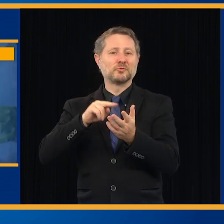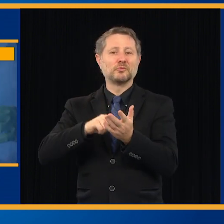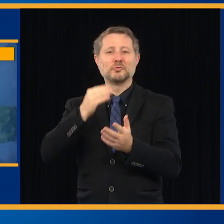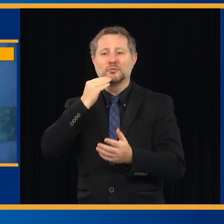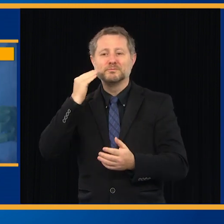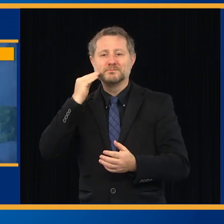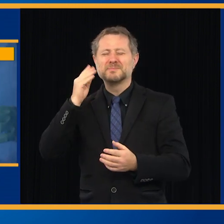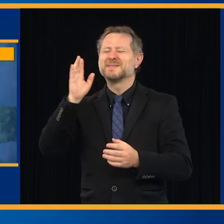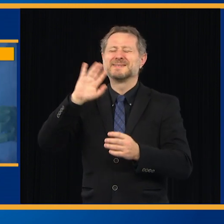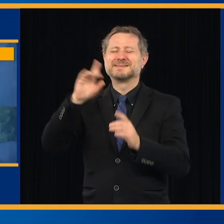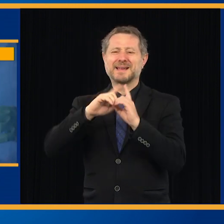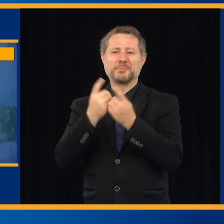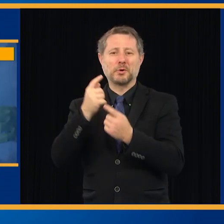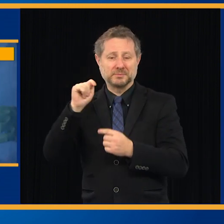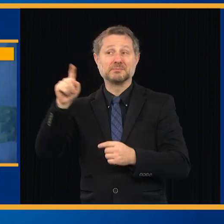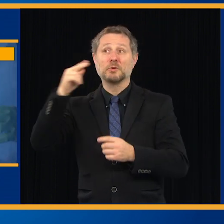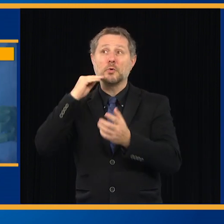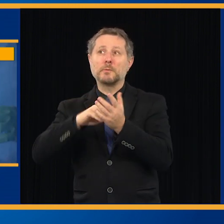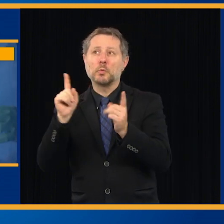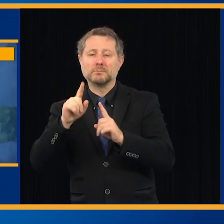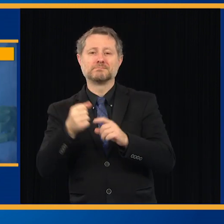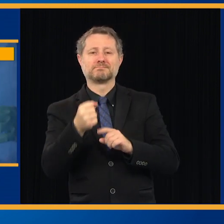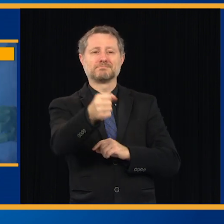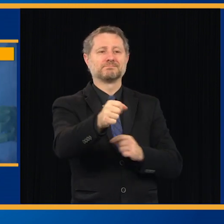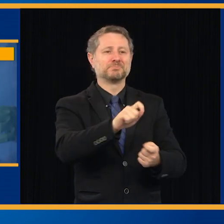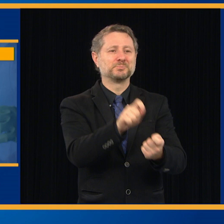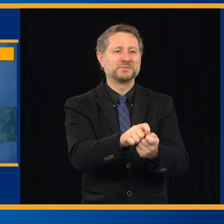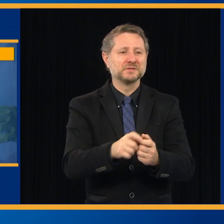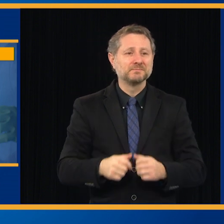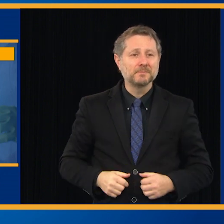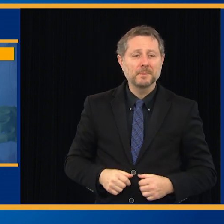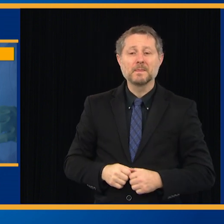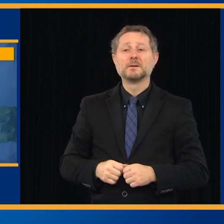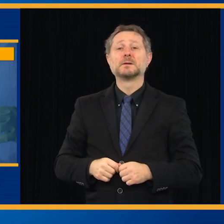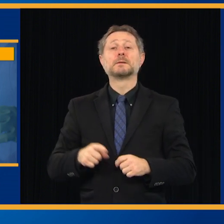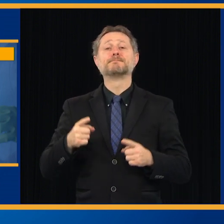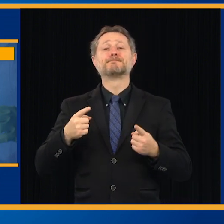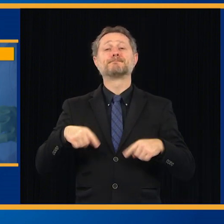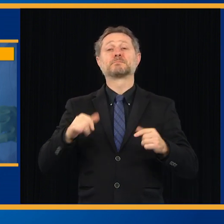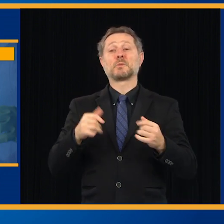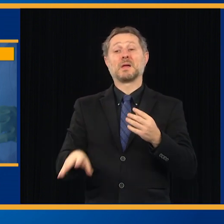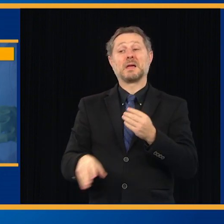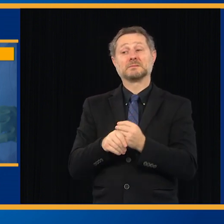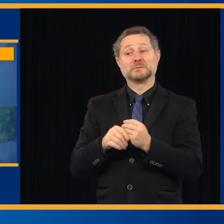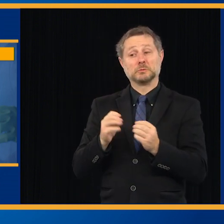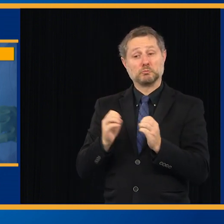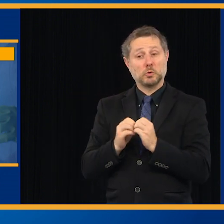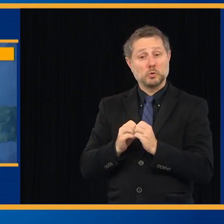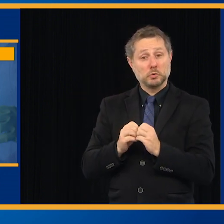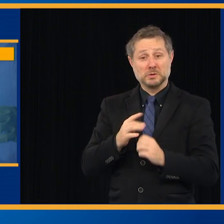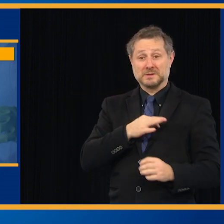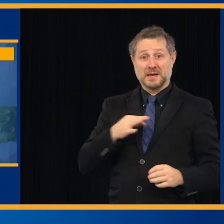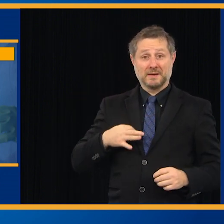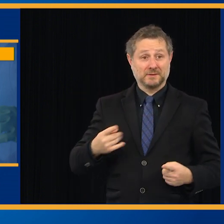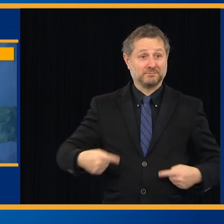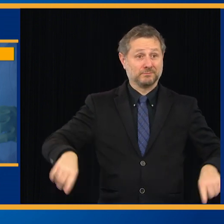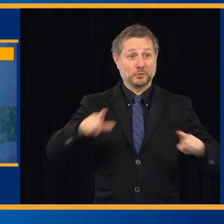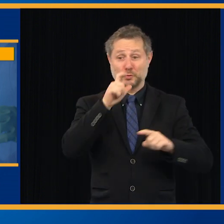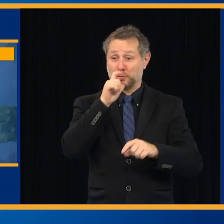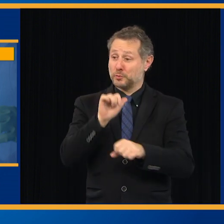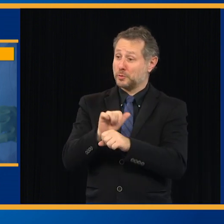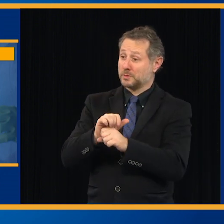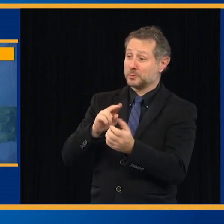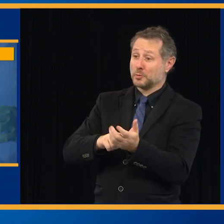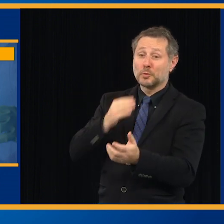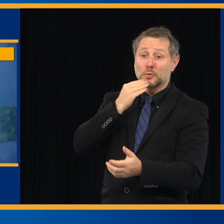Health will transfer that person. All nursing home staff must